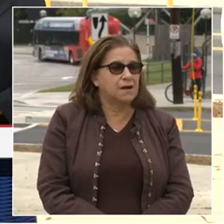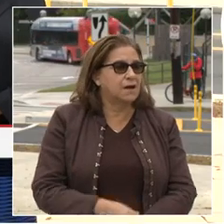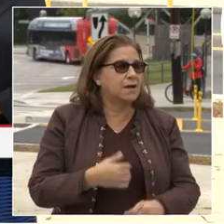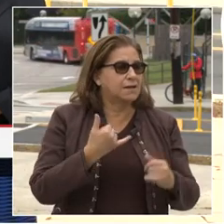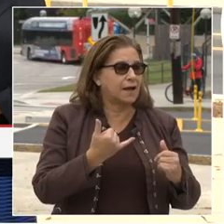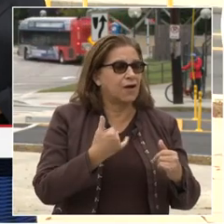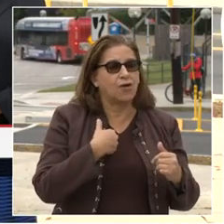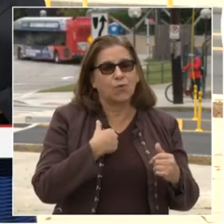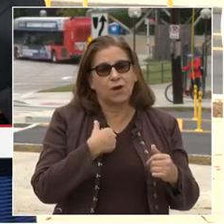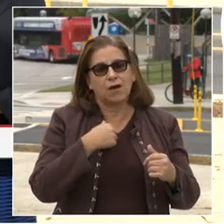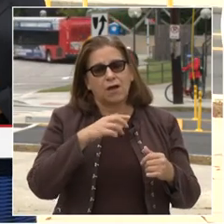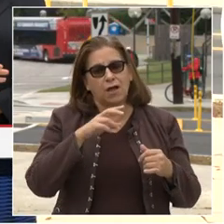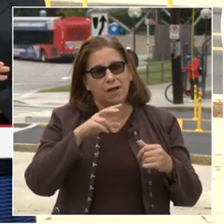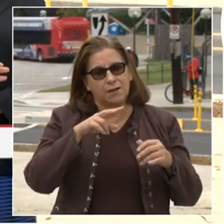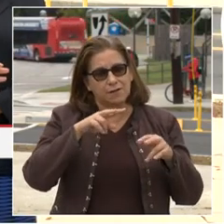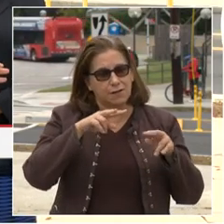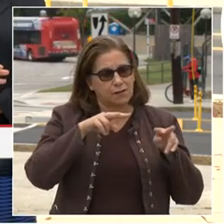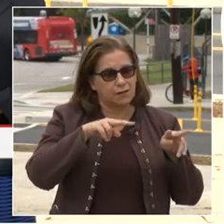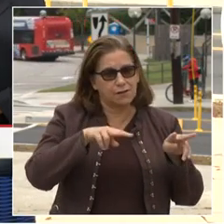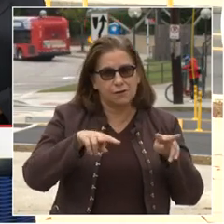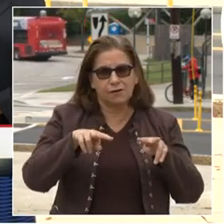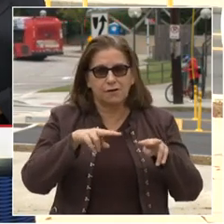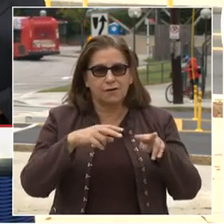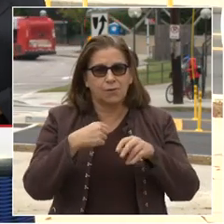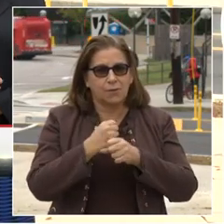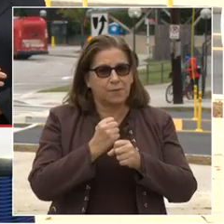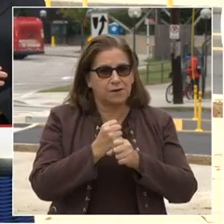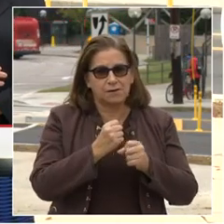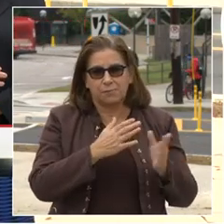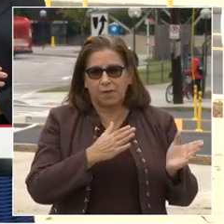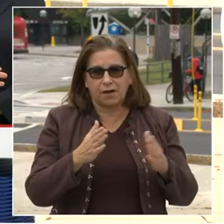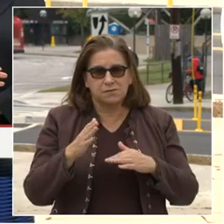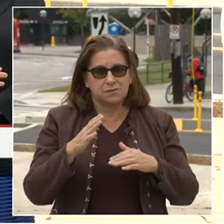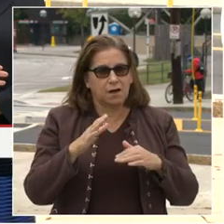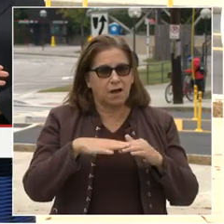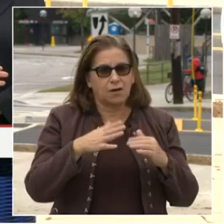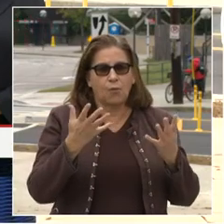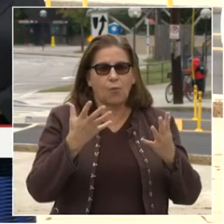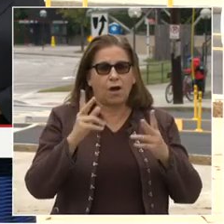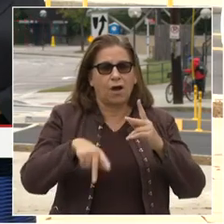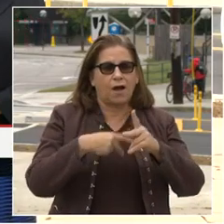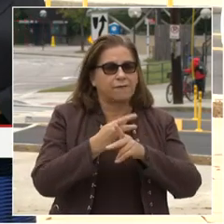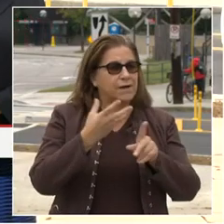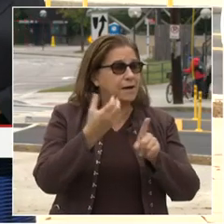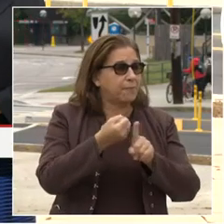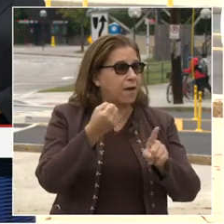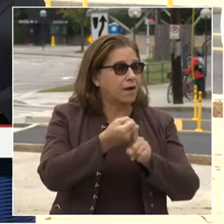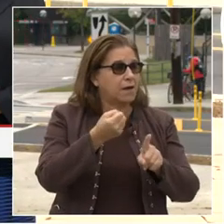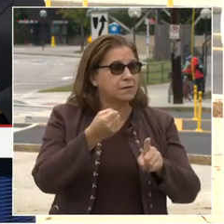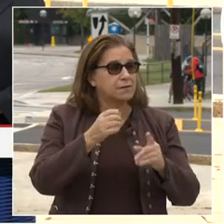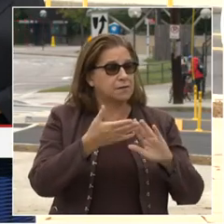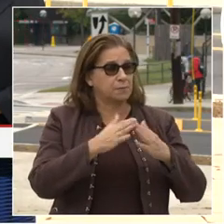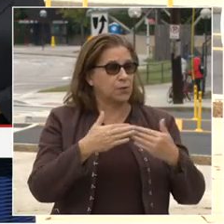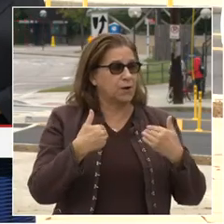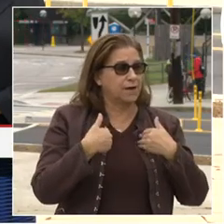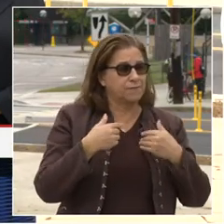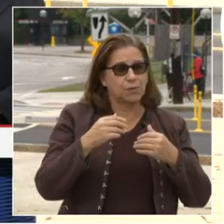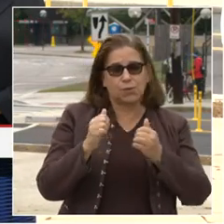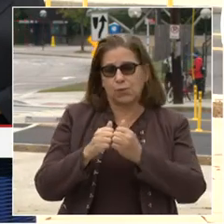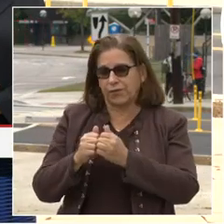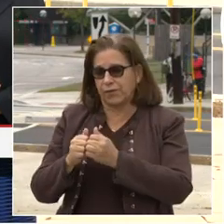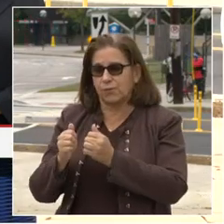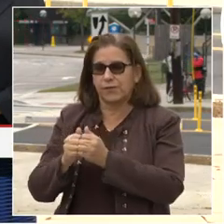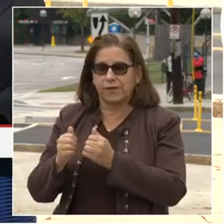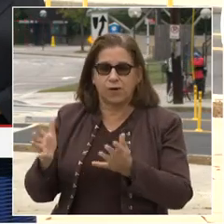amount of time, or it may impact community engagement at all on some of these projects. So